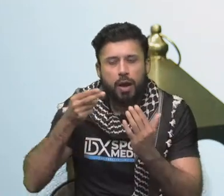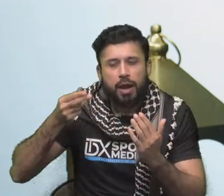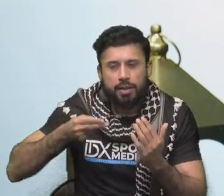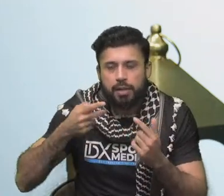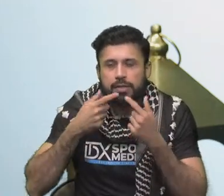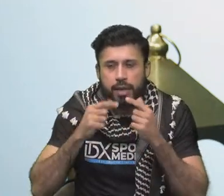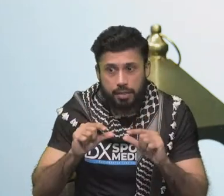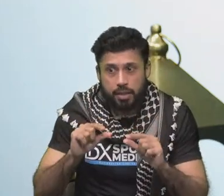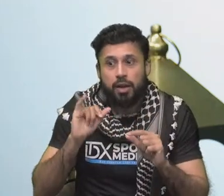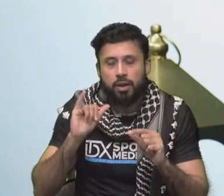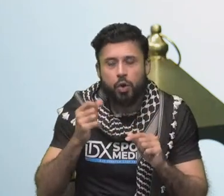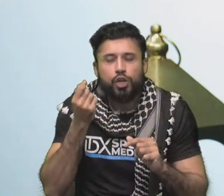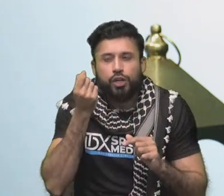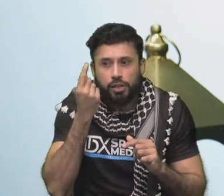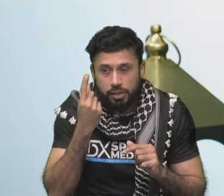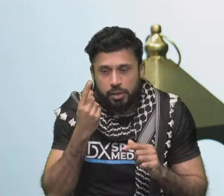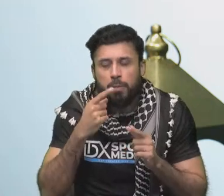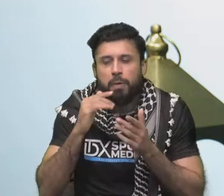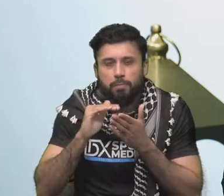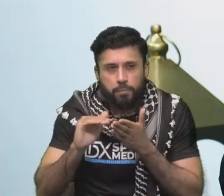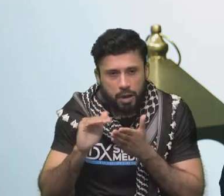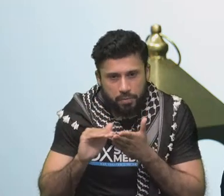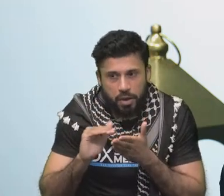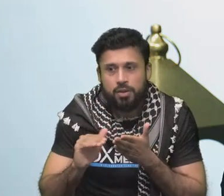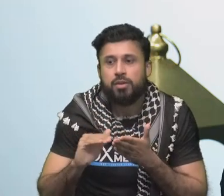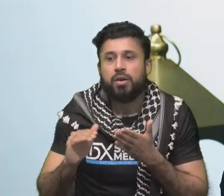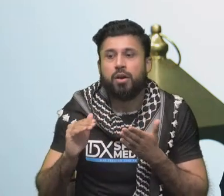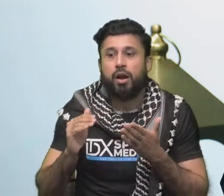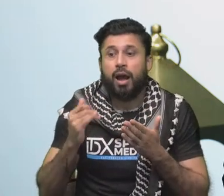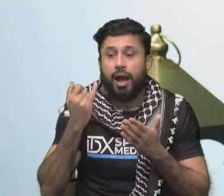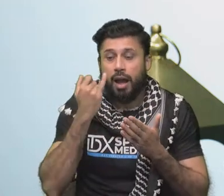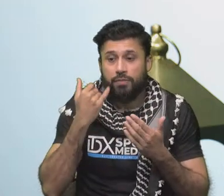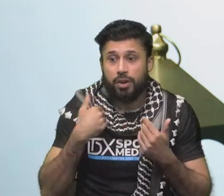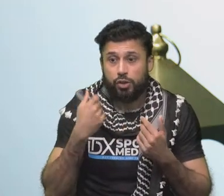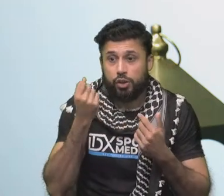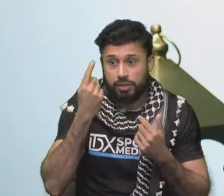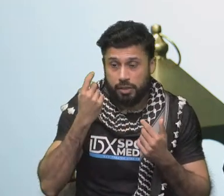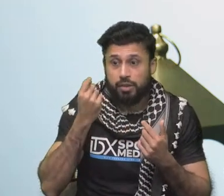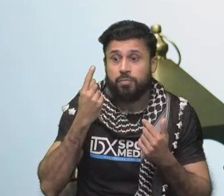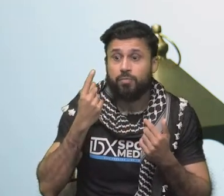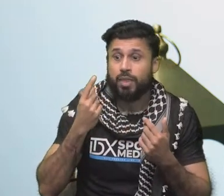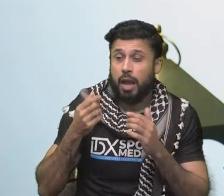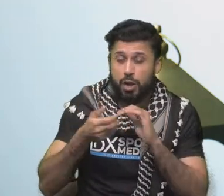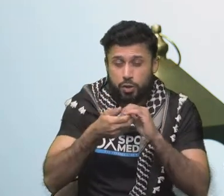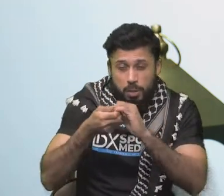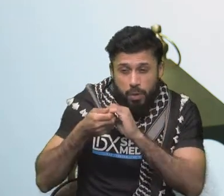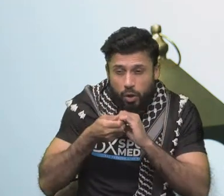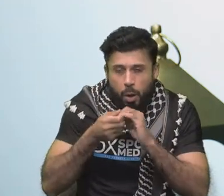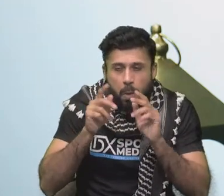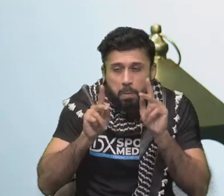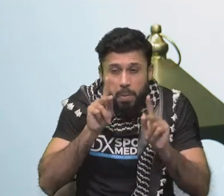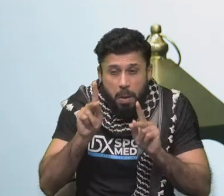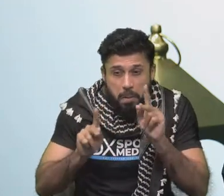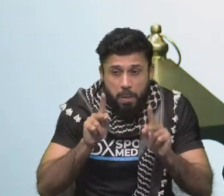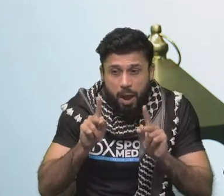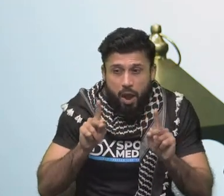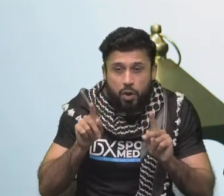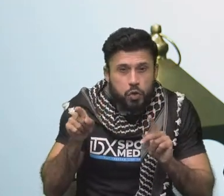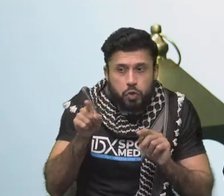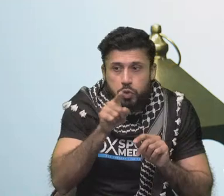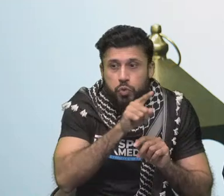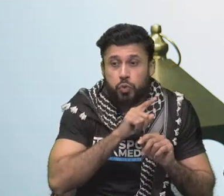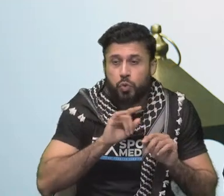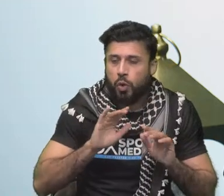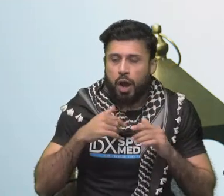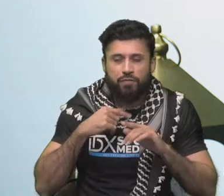moments of remembrance, these were people that tried to make sure that there wasn't a spot on their body that was sinful. I mean, like, I'm